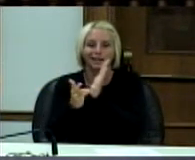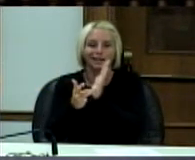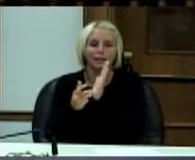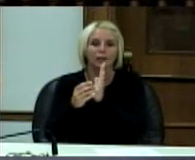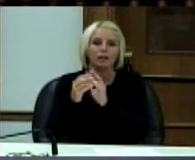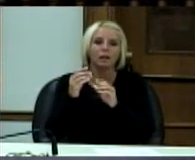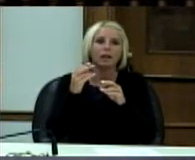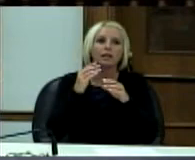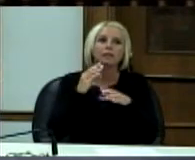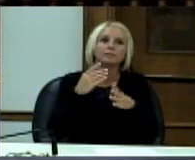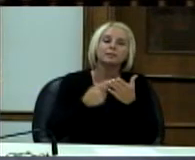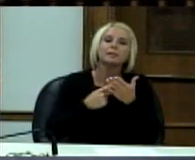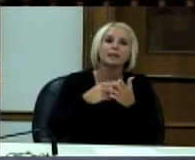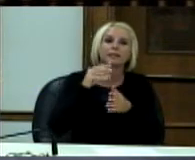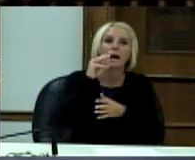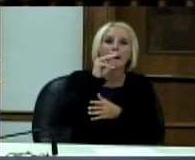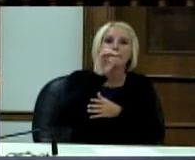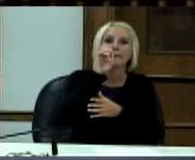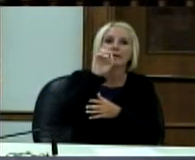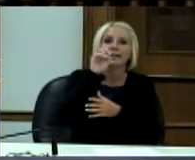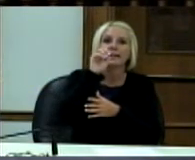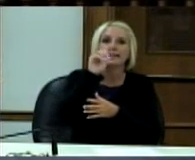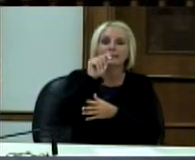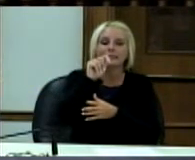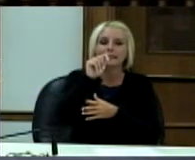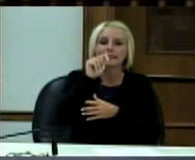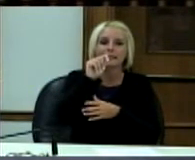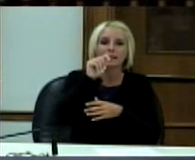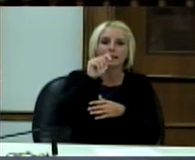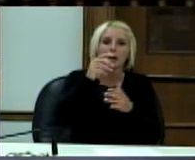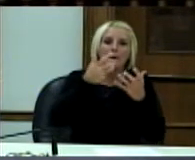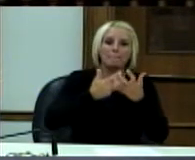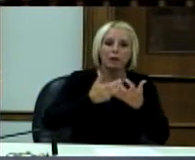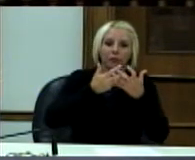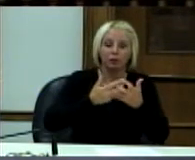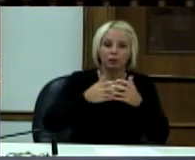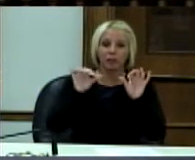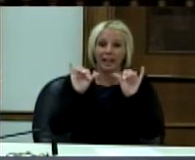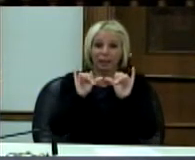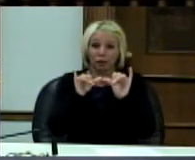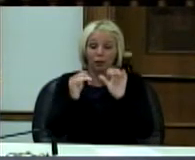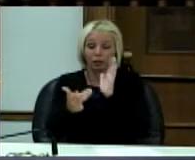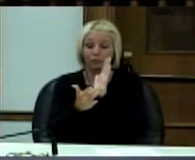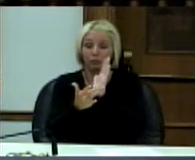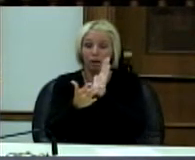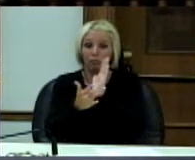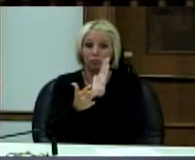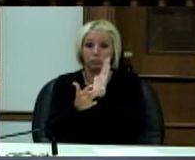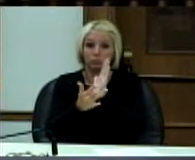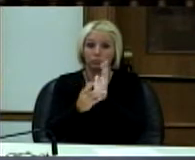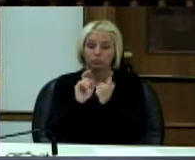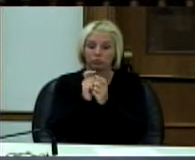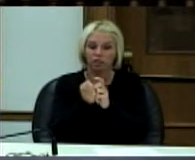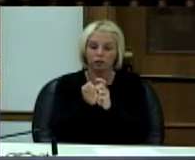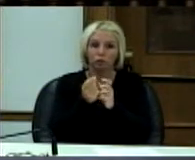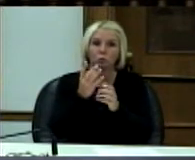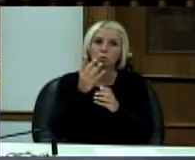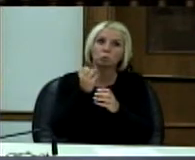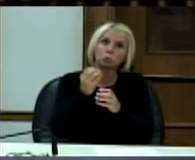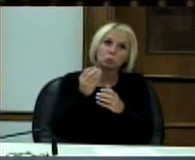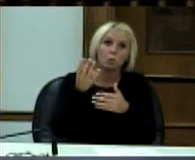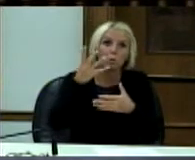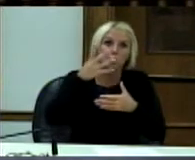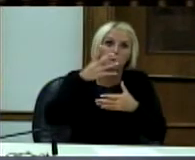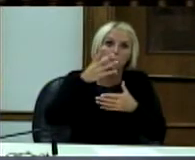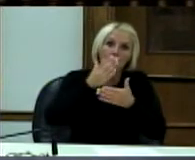little bit about an MET program, which stands for Manufacturing, Engineering, and Technology. So part of that